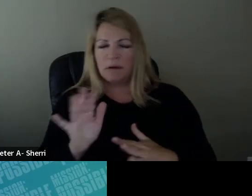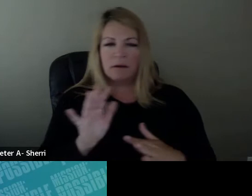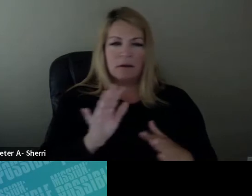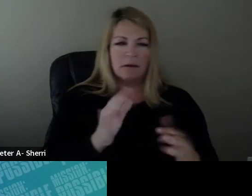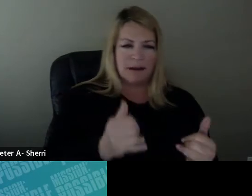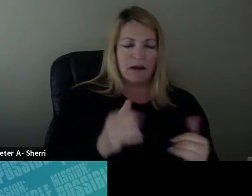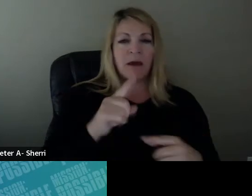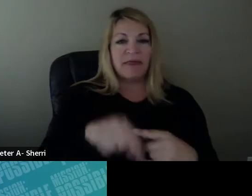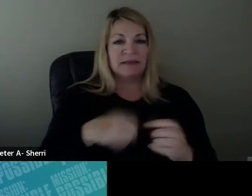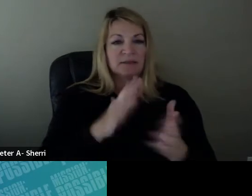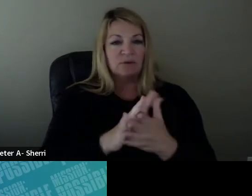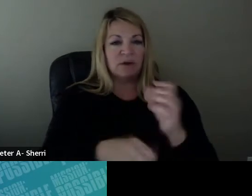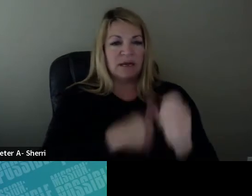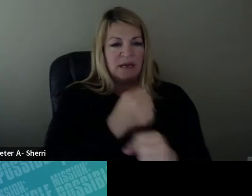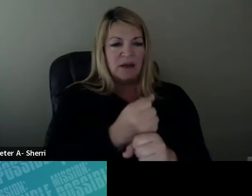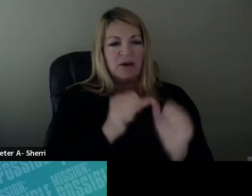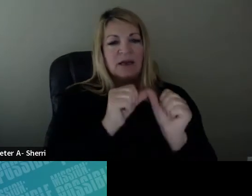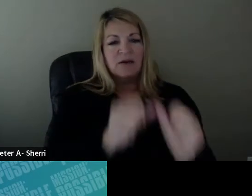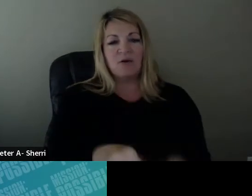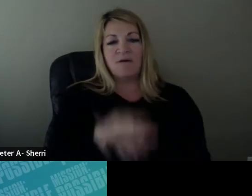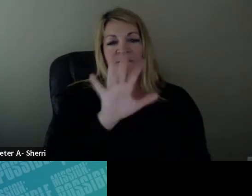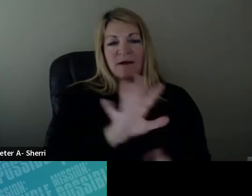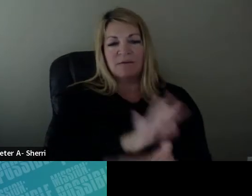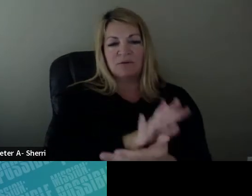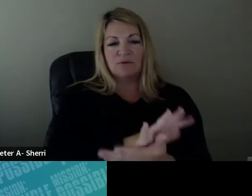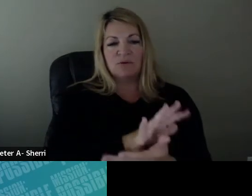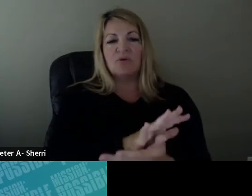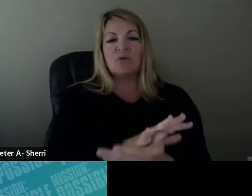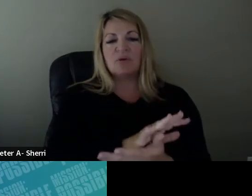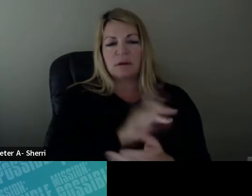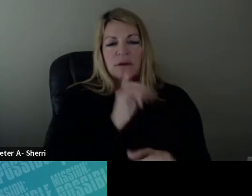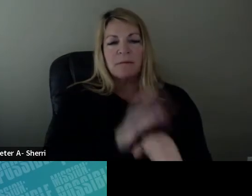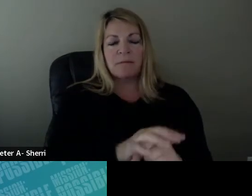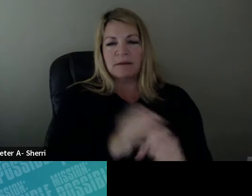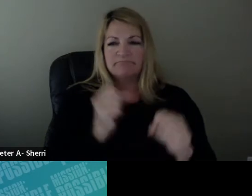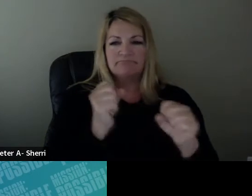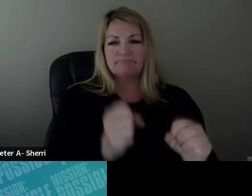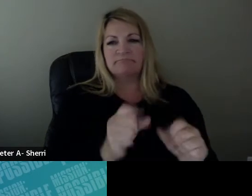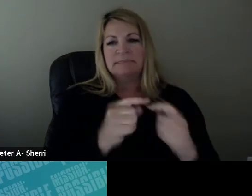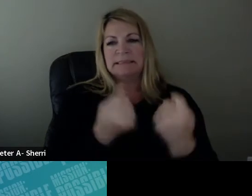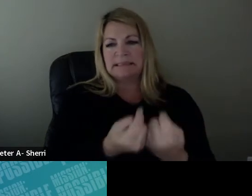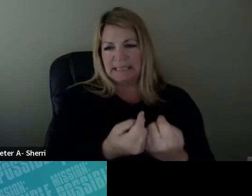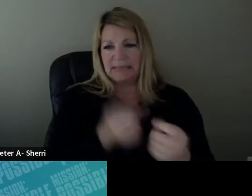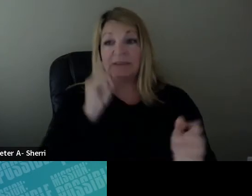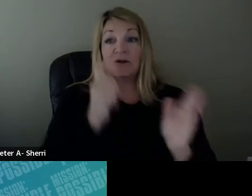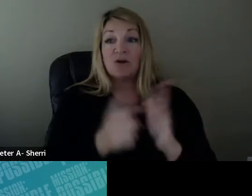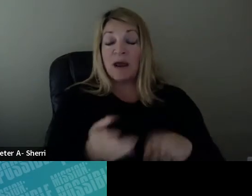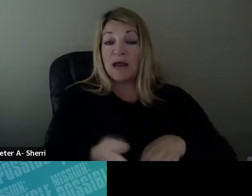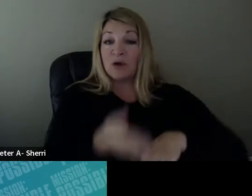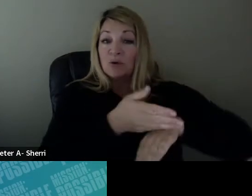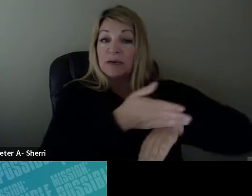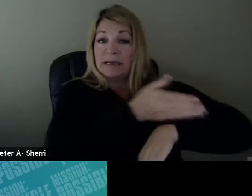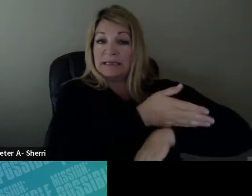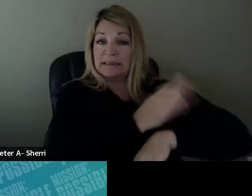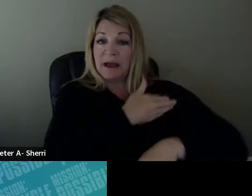school year, we continued with 5 schools who have strong commitment and solid teams. And if you also notice, we increased our grade